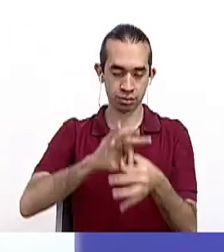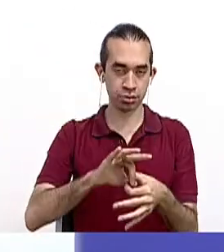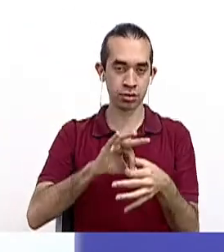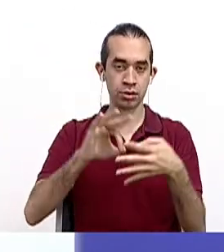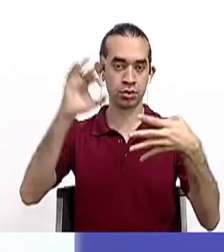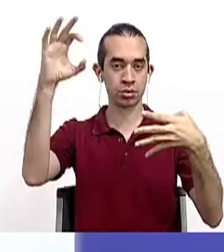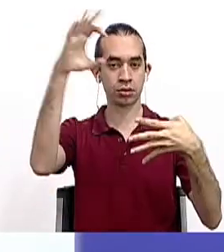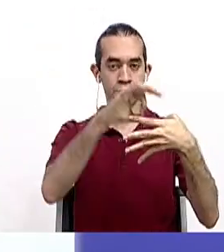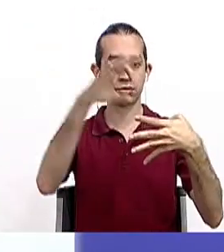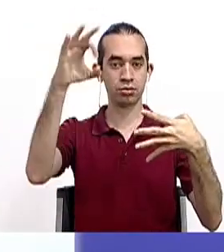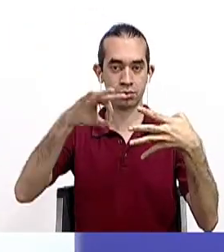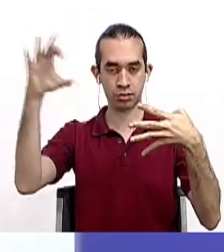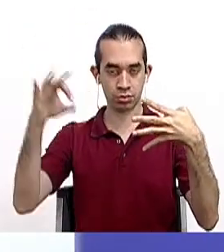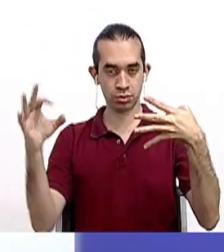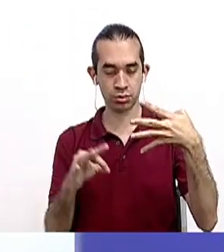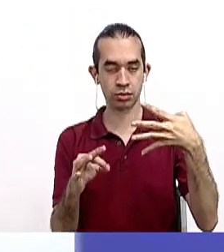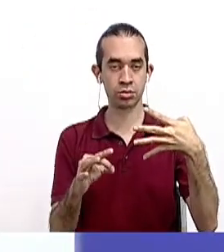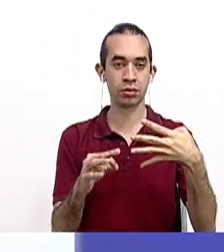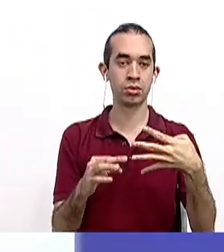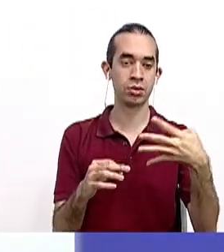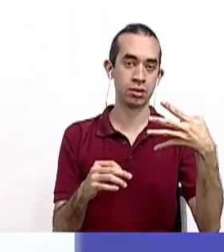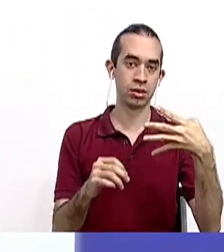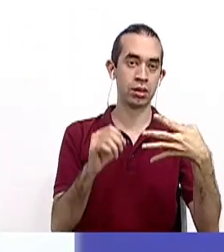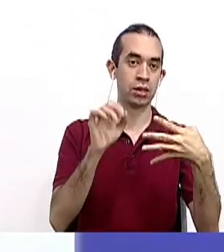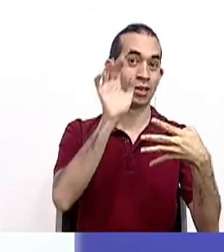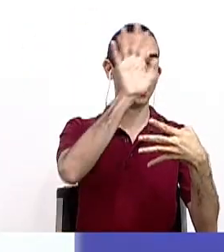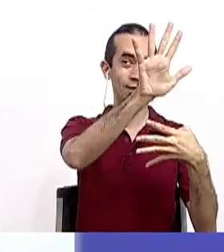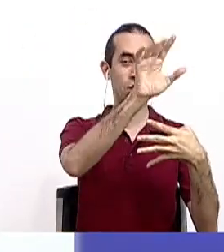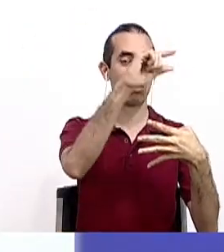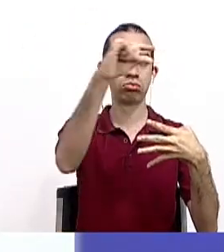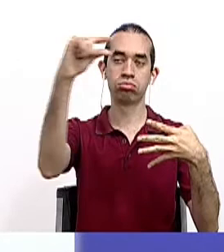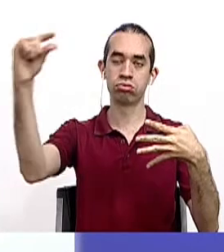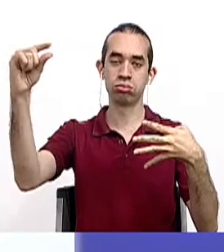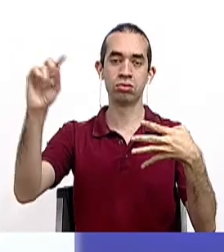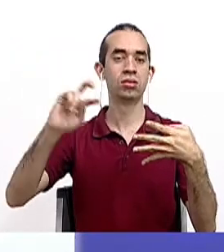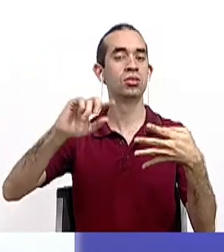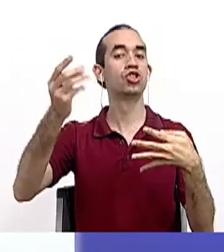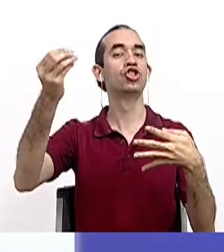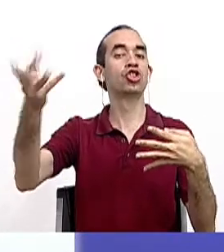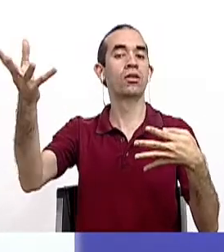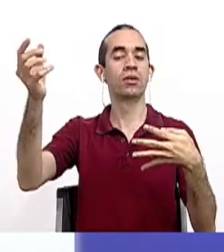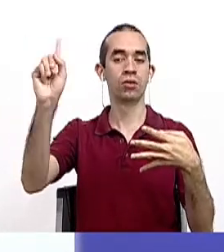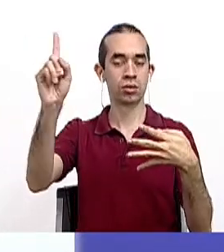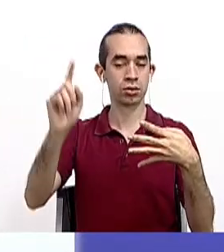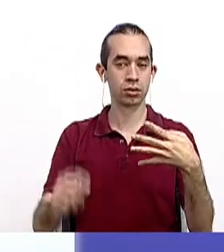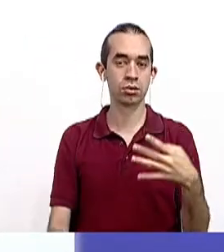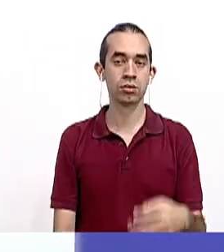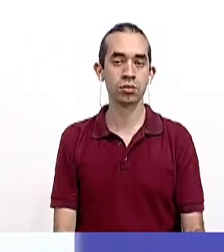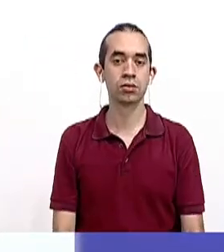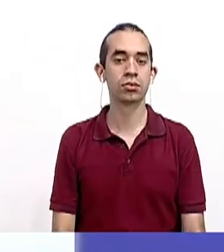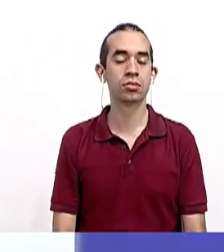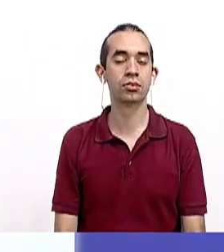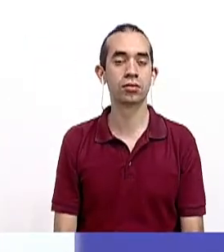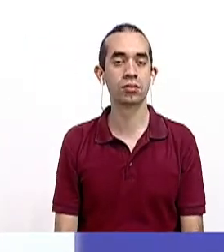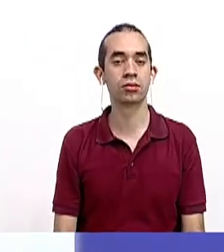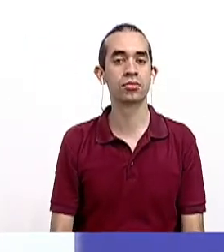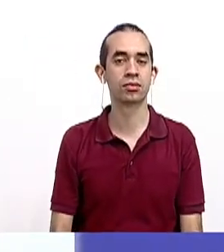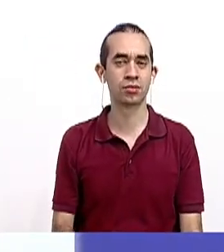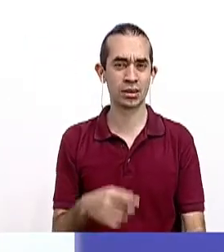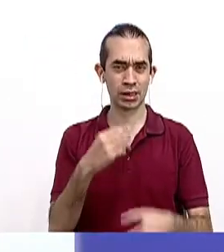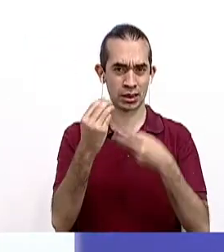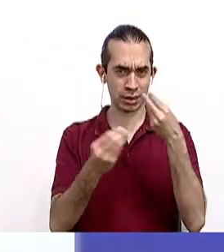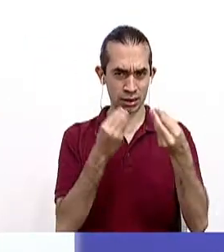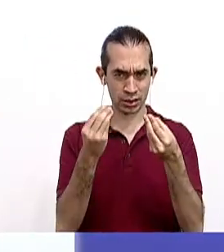There are 5 words and only 4 spaces, so there is 1 extra word. Can you tell me what you have to do in